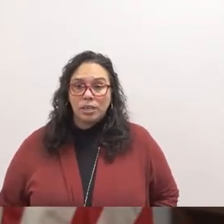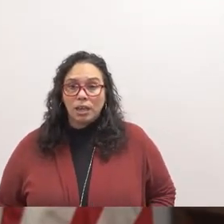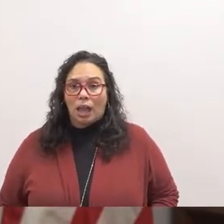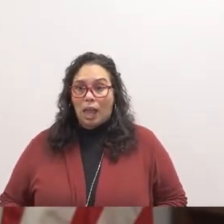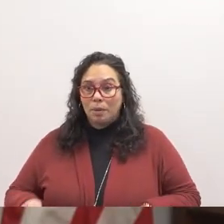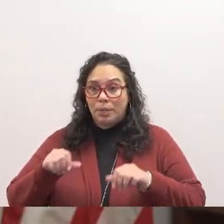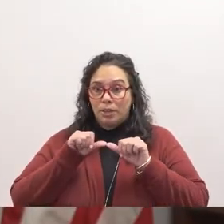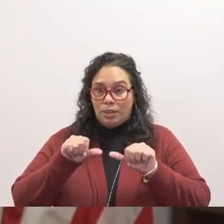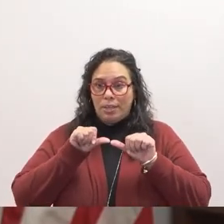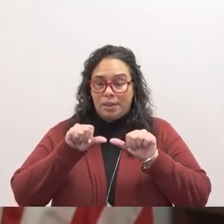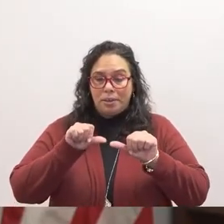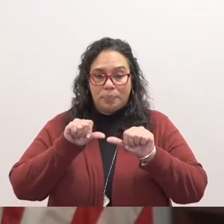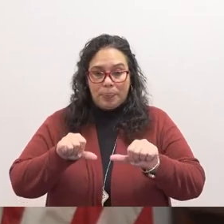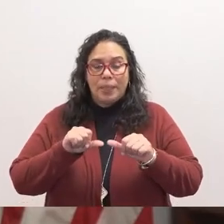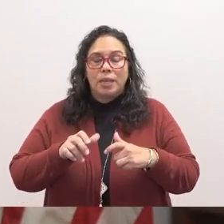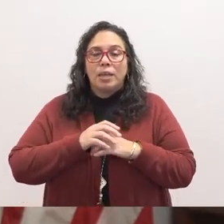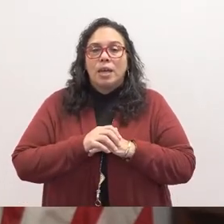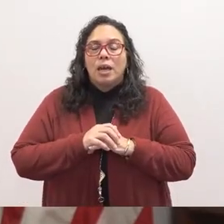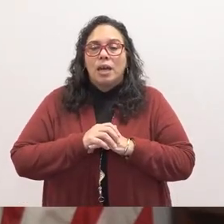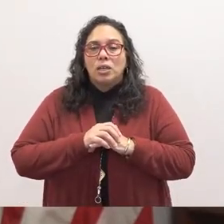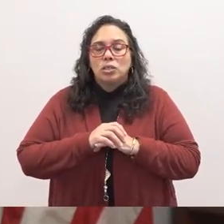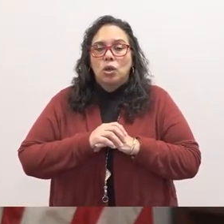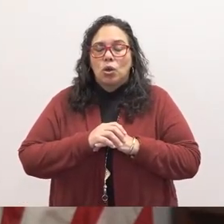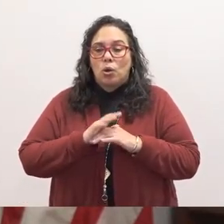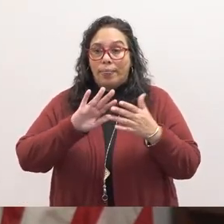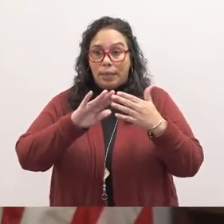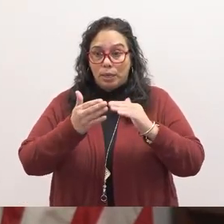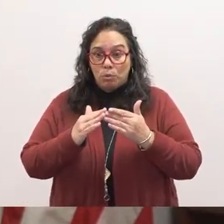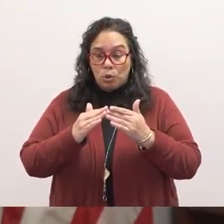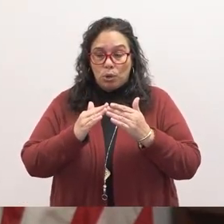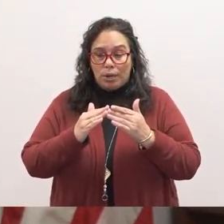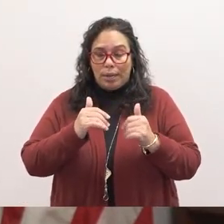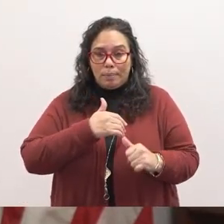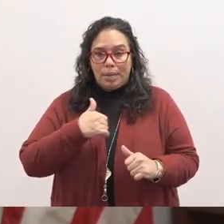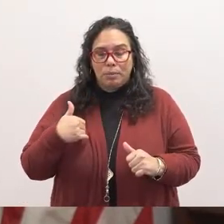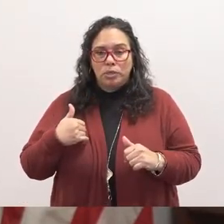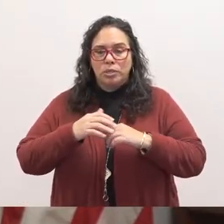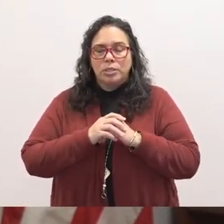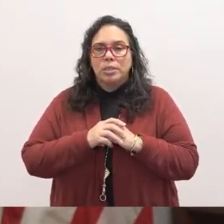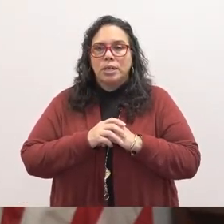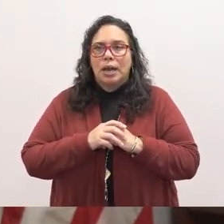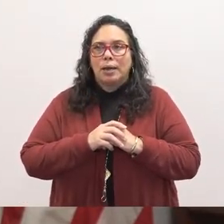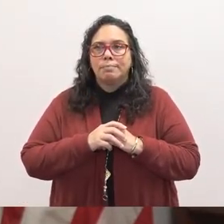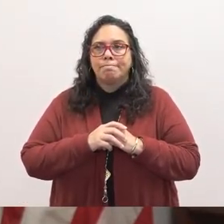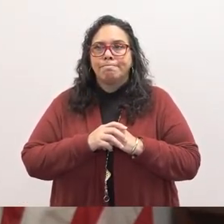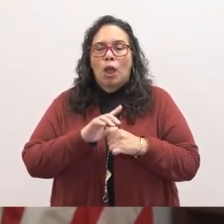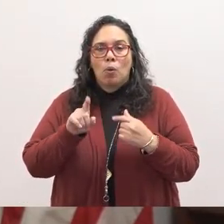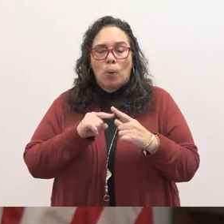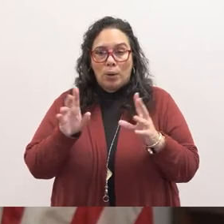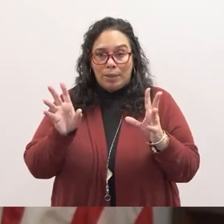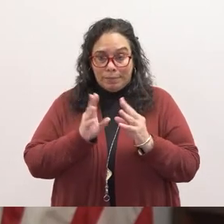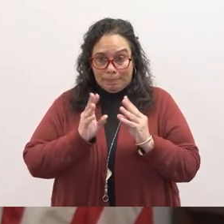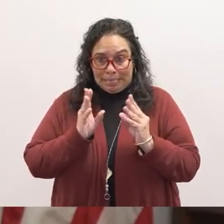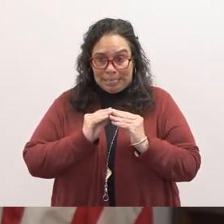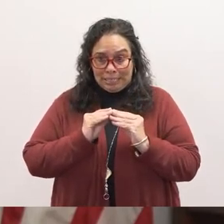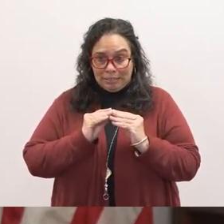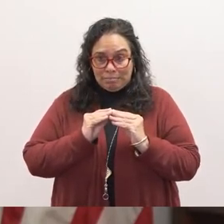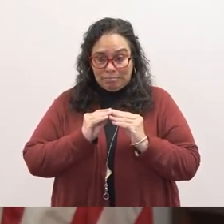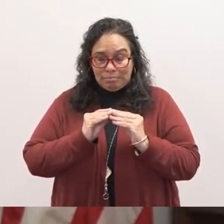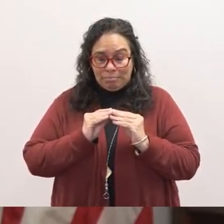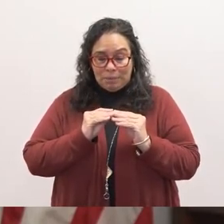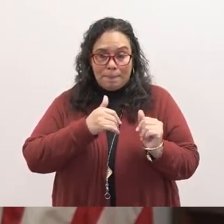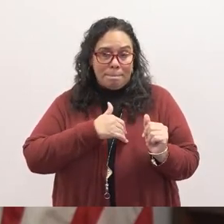think accessible to our community members beyond our board meetings. When we are meeting with community members, members of the